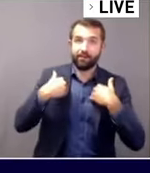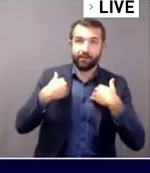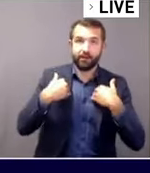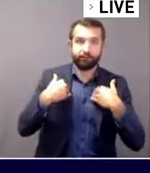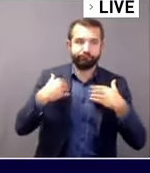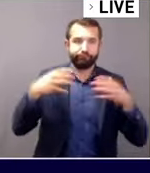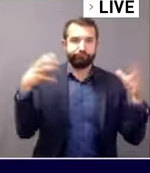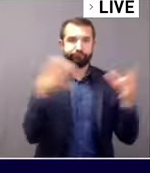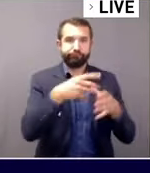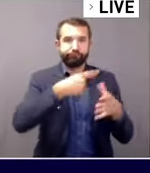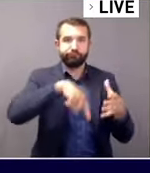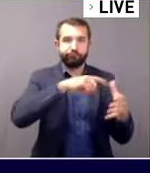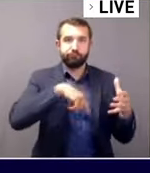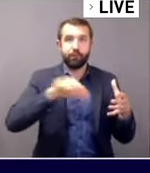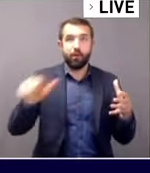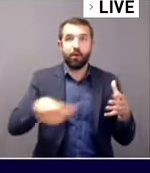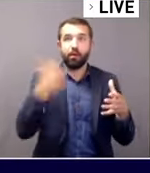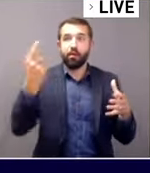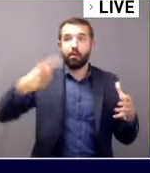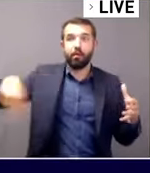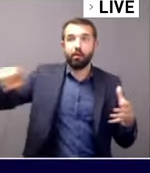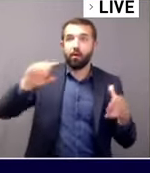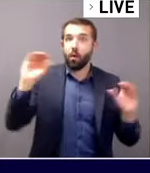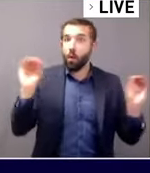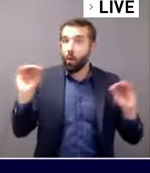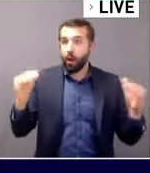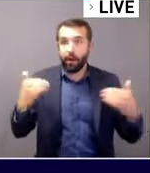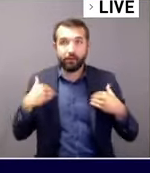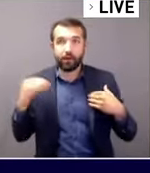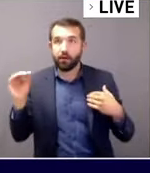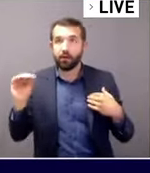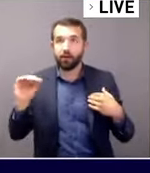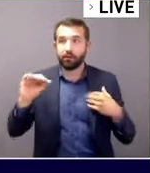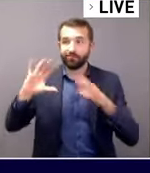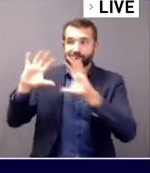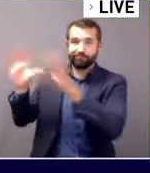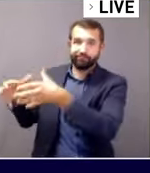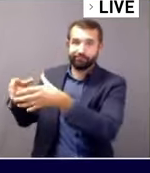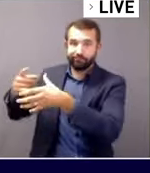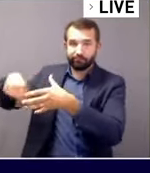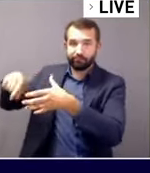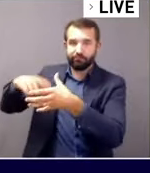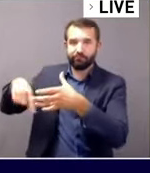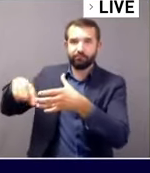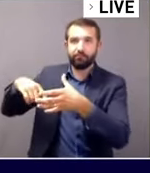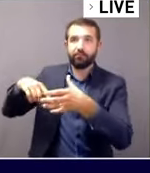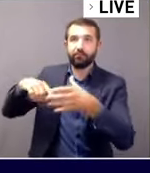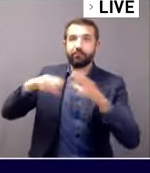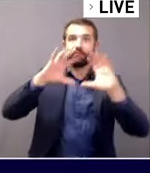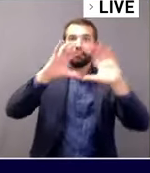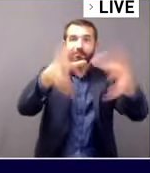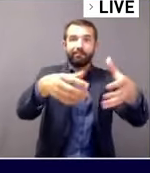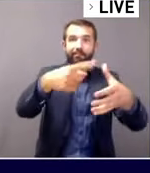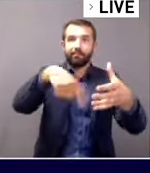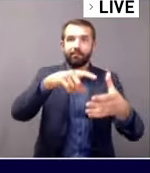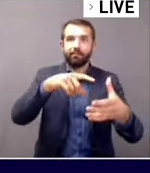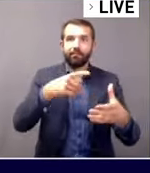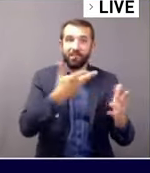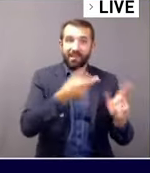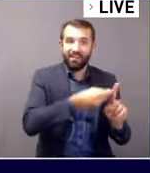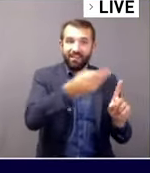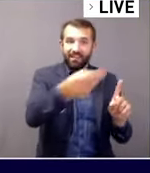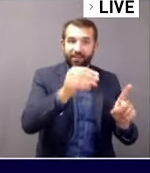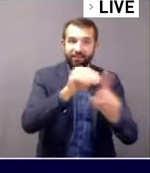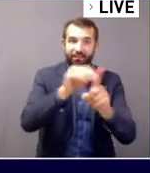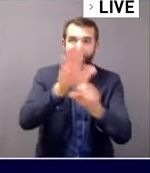then people who may have been exposed to them, inmates who may have been exposed to them in a separate unit in single and double cells.